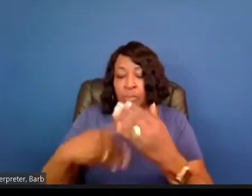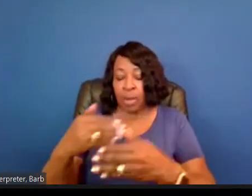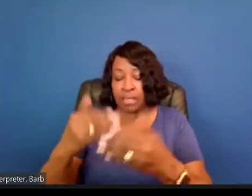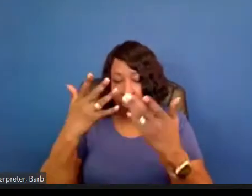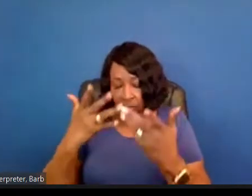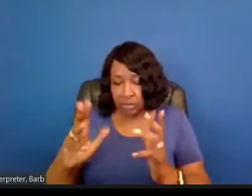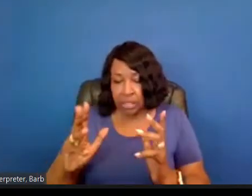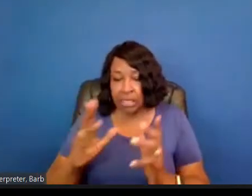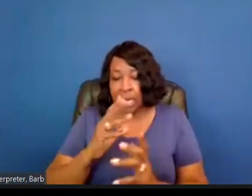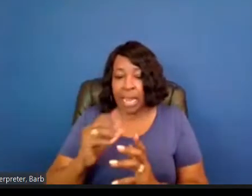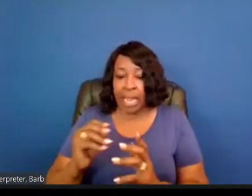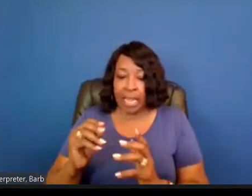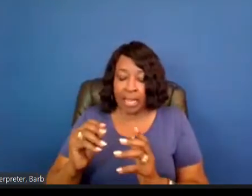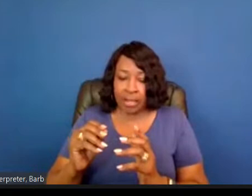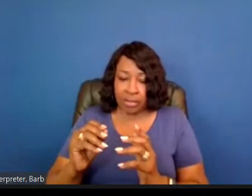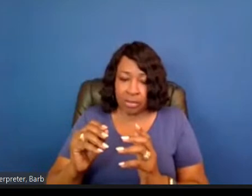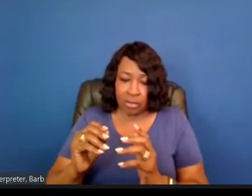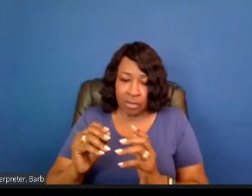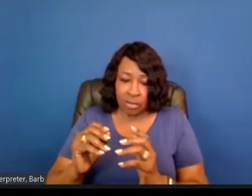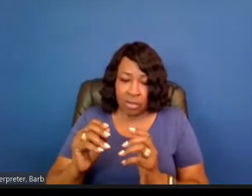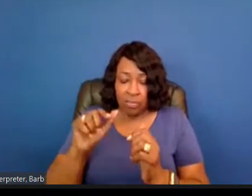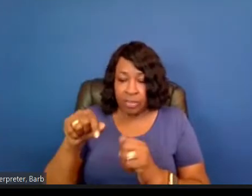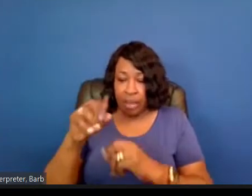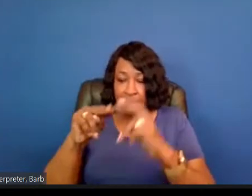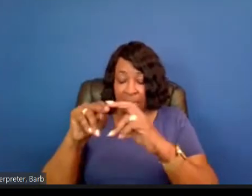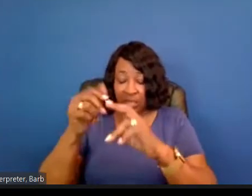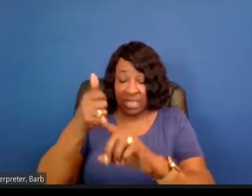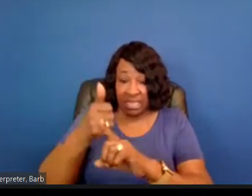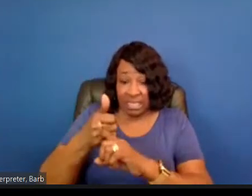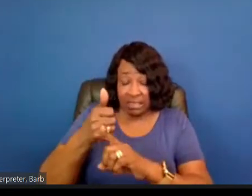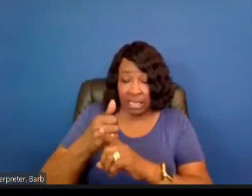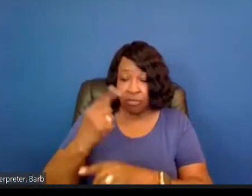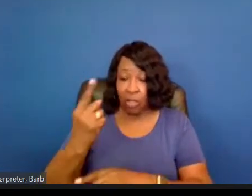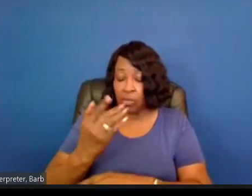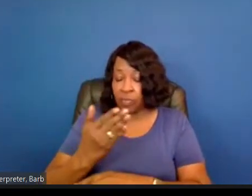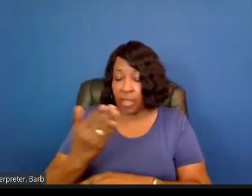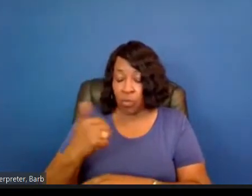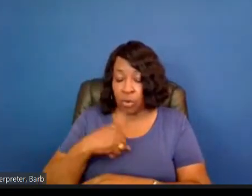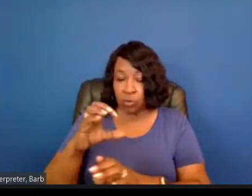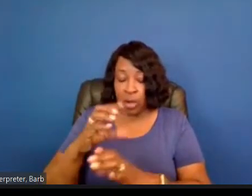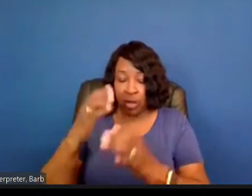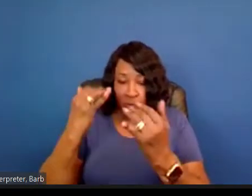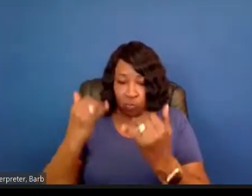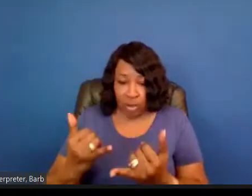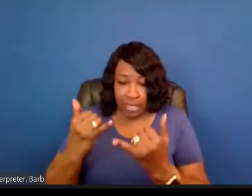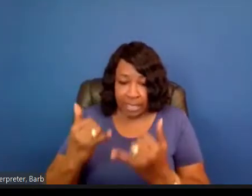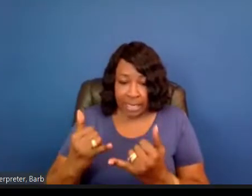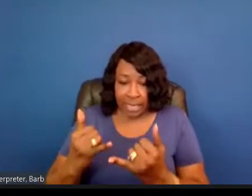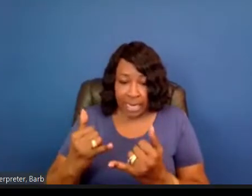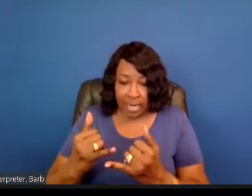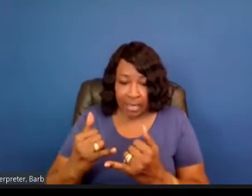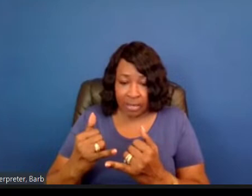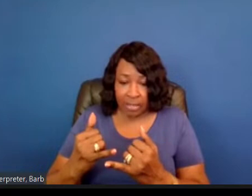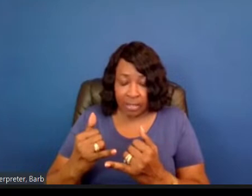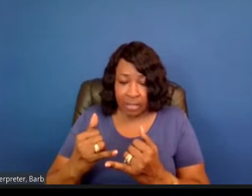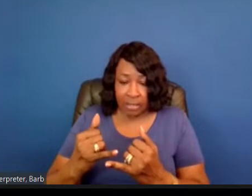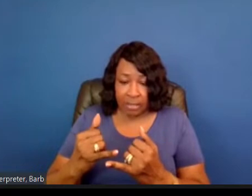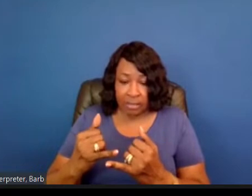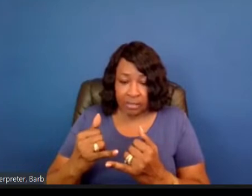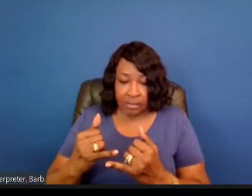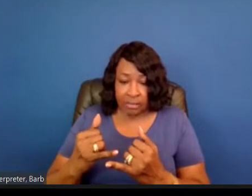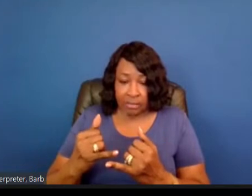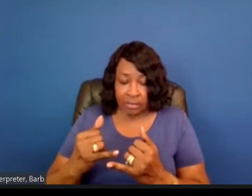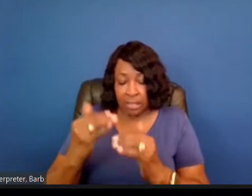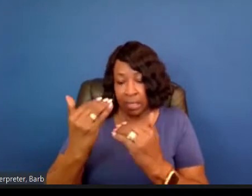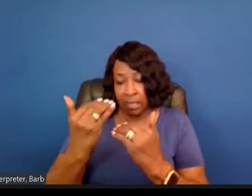And with regards to the Von Travers building itself, the only thing that we're doing right now with it is still some of the foundation mitigation,